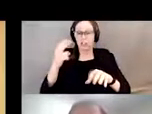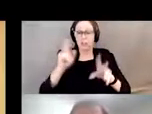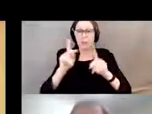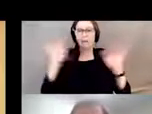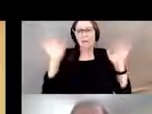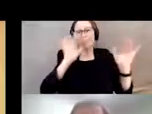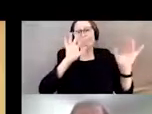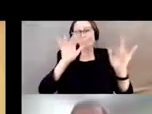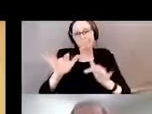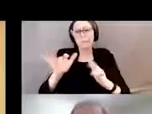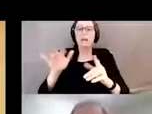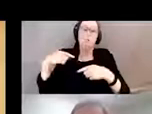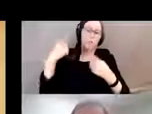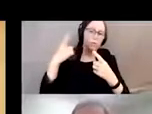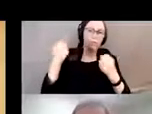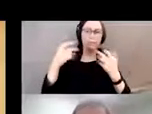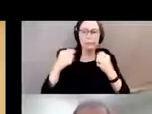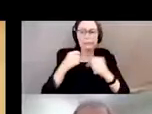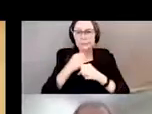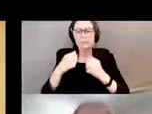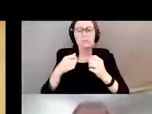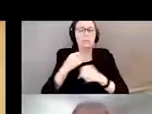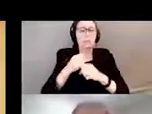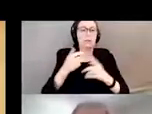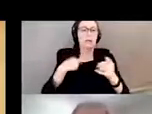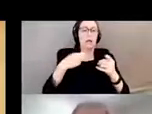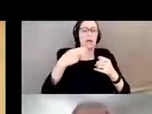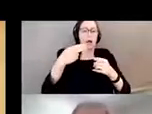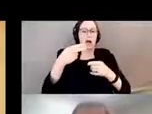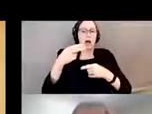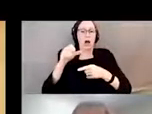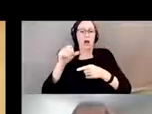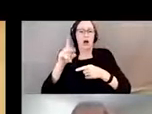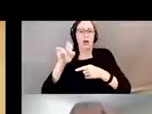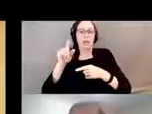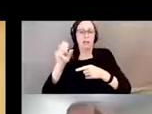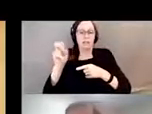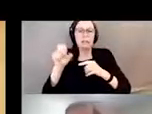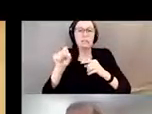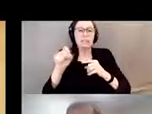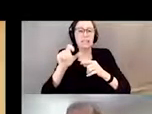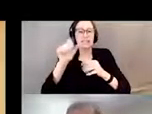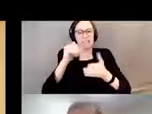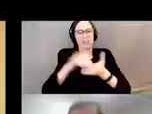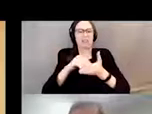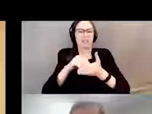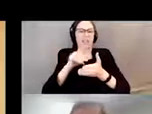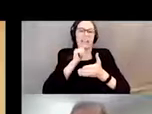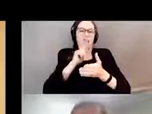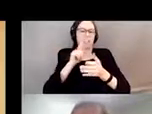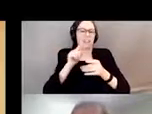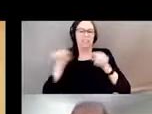over the course of centuries. Okay, the Harizans are in the central part. They are not really Pashtun